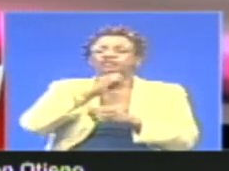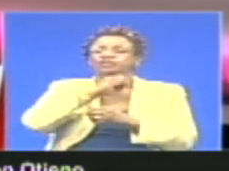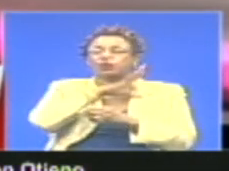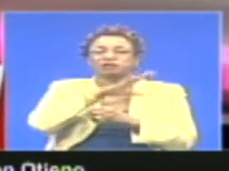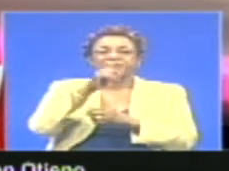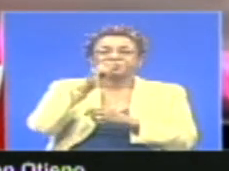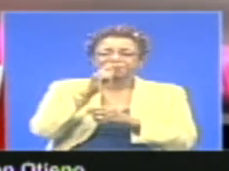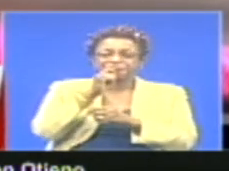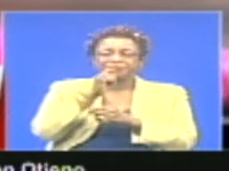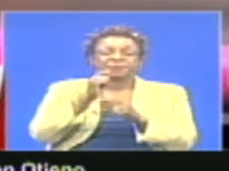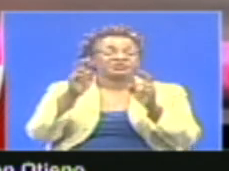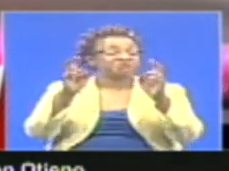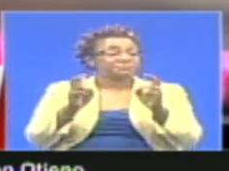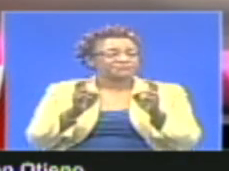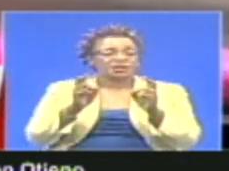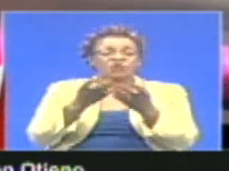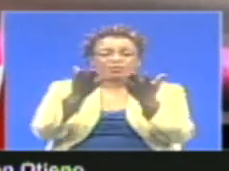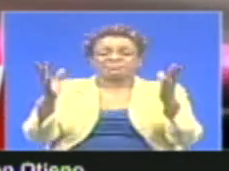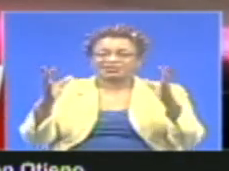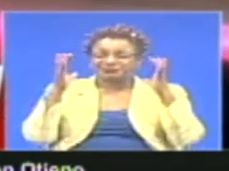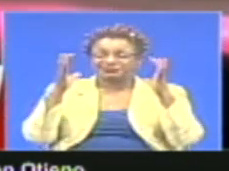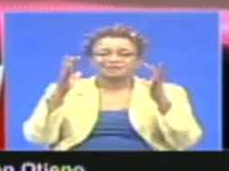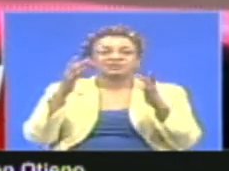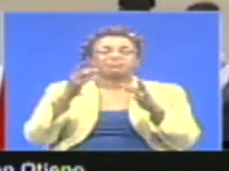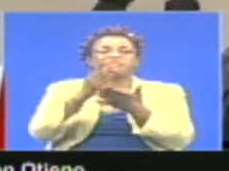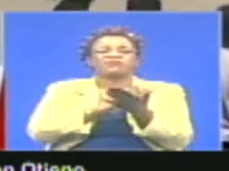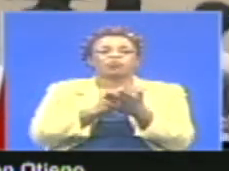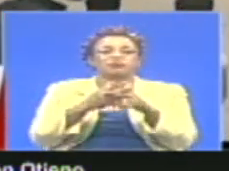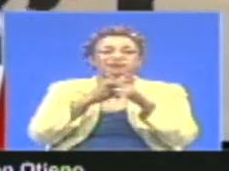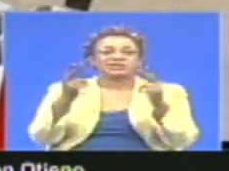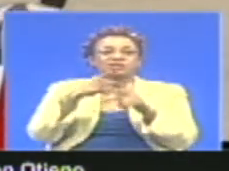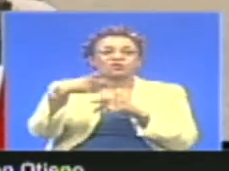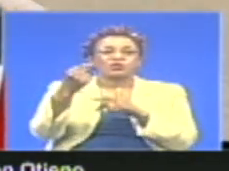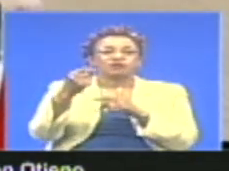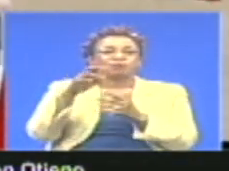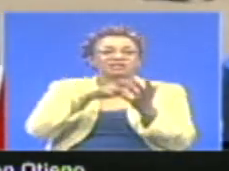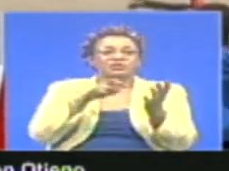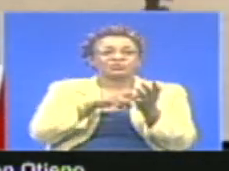while hanging on the bus recklessly before hitting the road to Machakos.